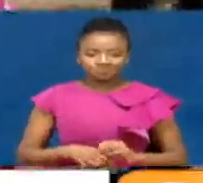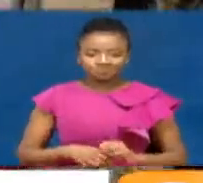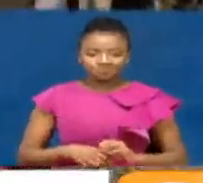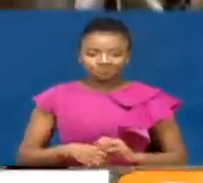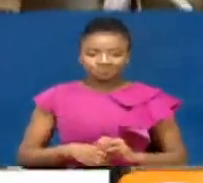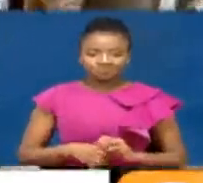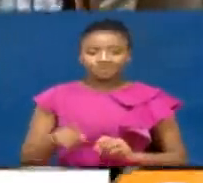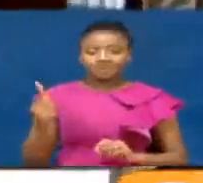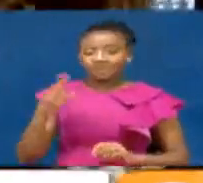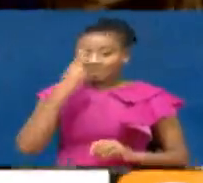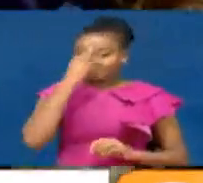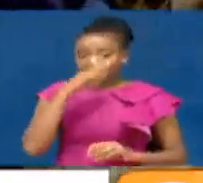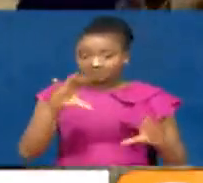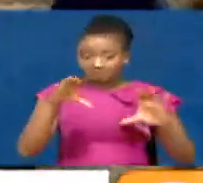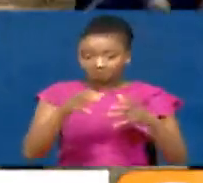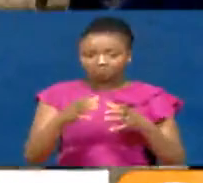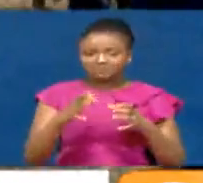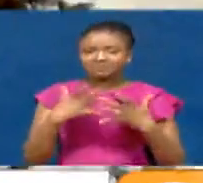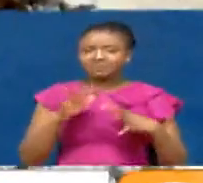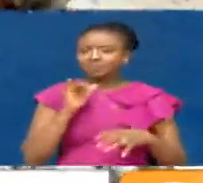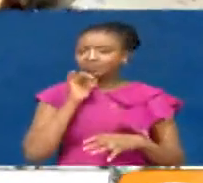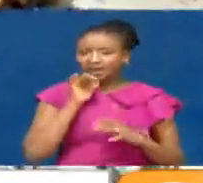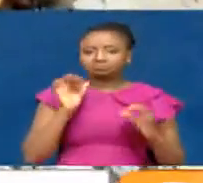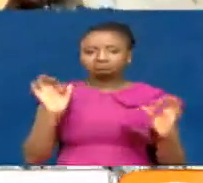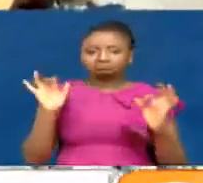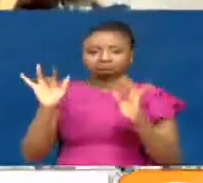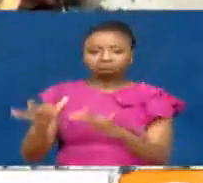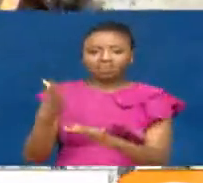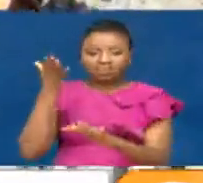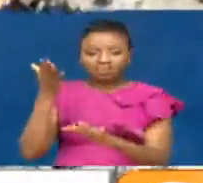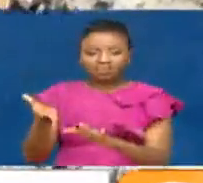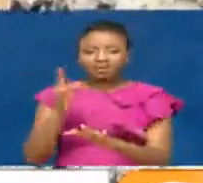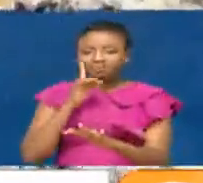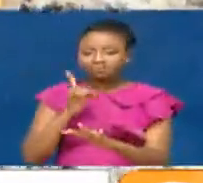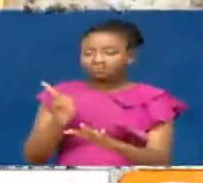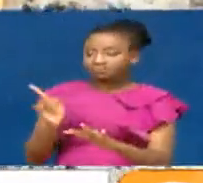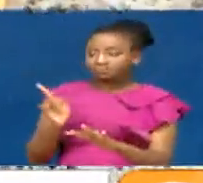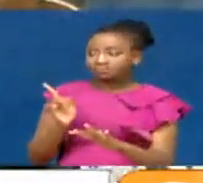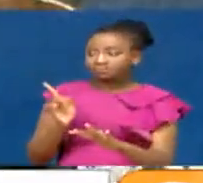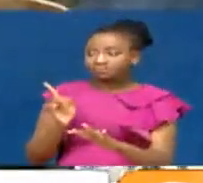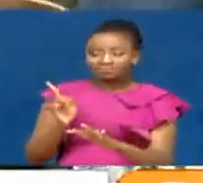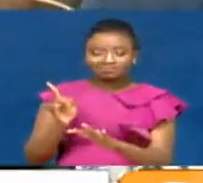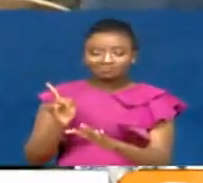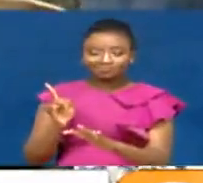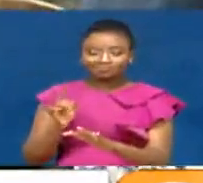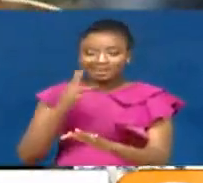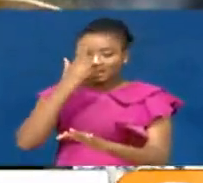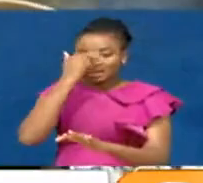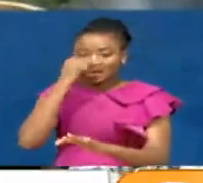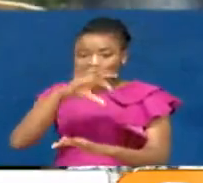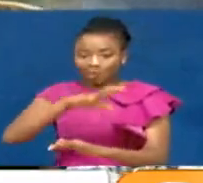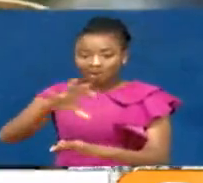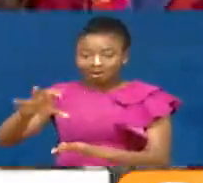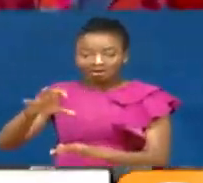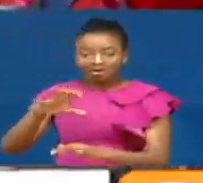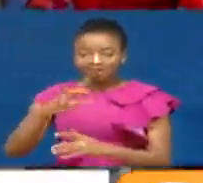The Maasai community in their thousands gathered in the Parburush village, Narok County, at the home of Narok North